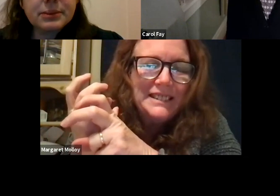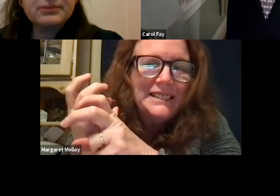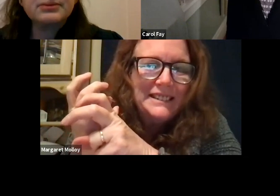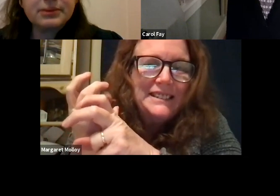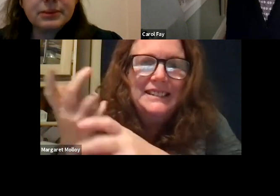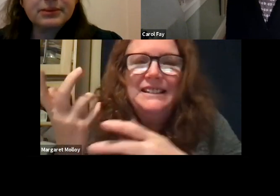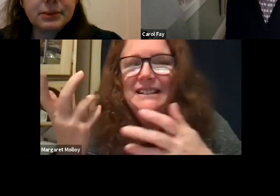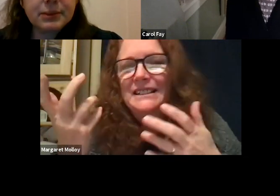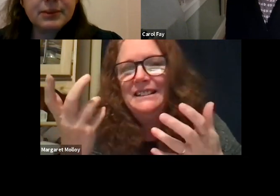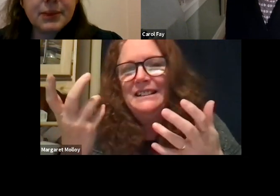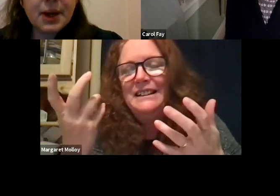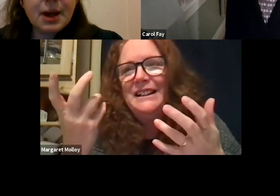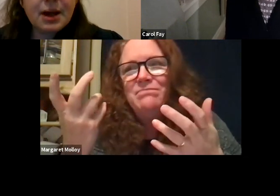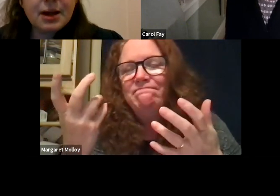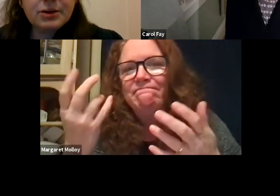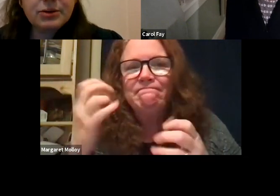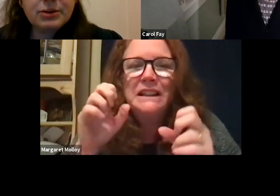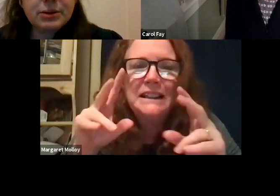understand.